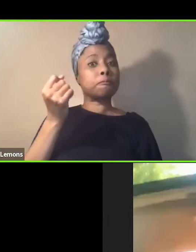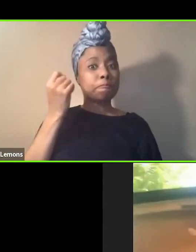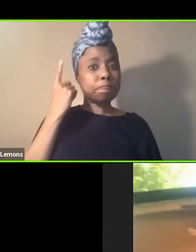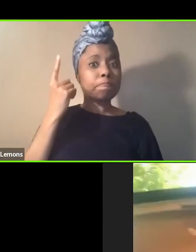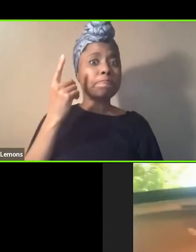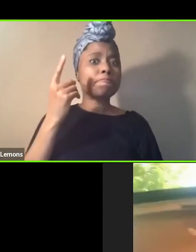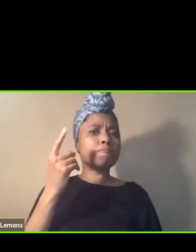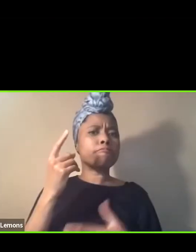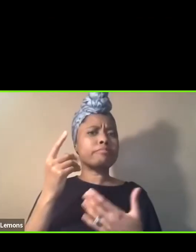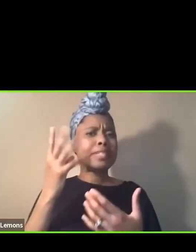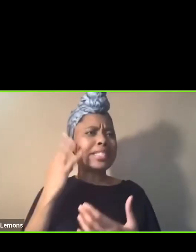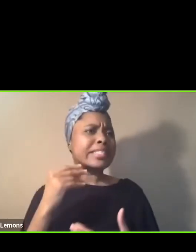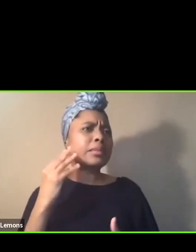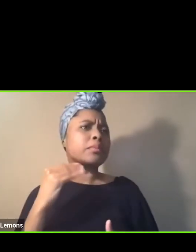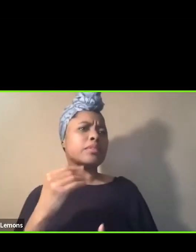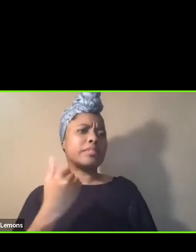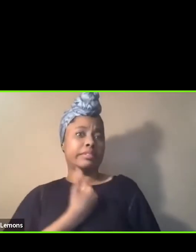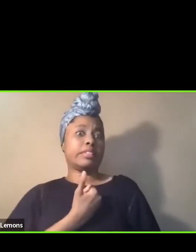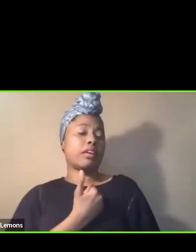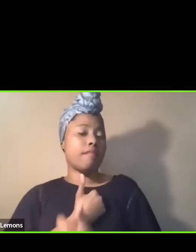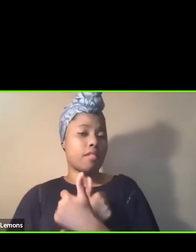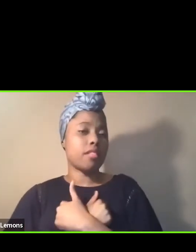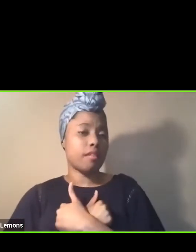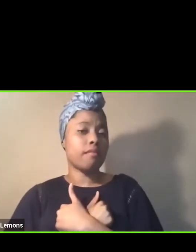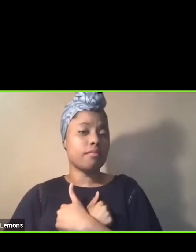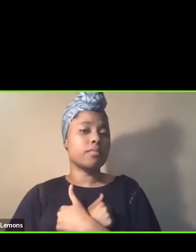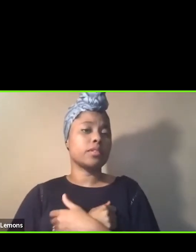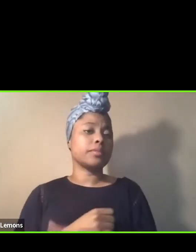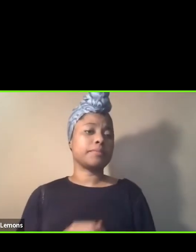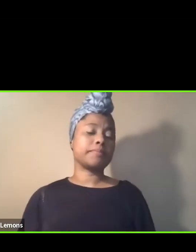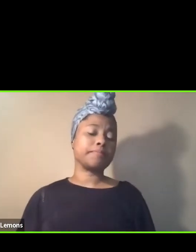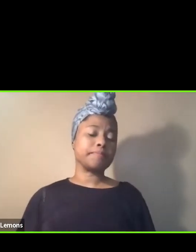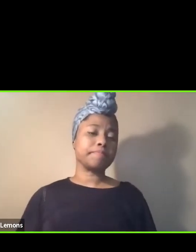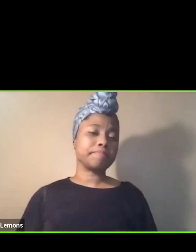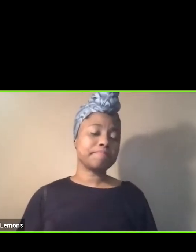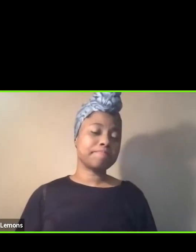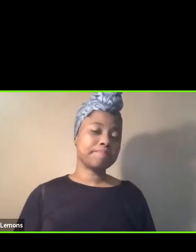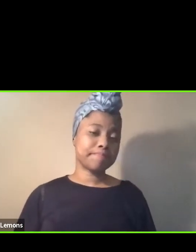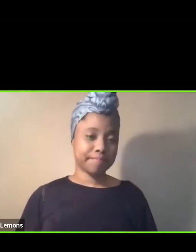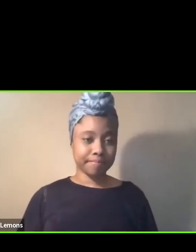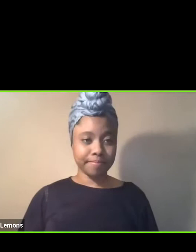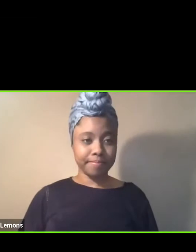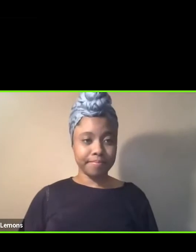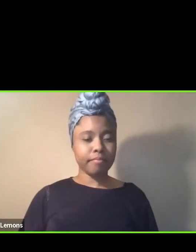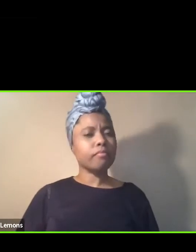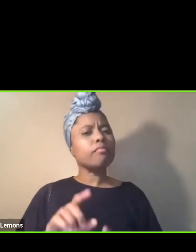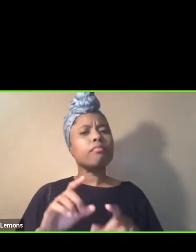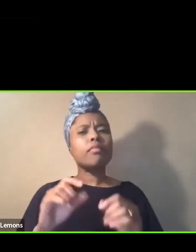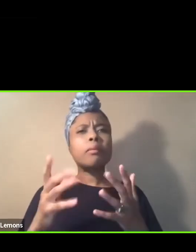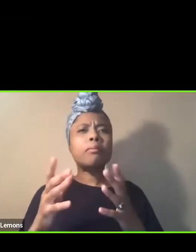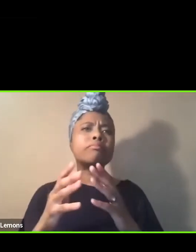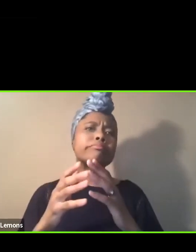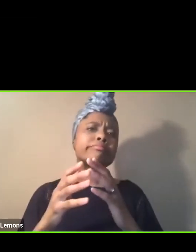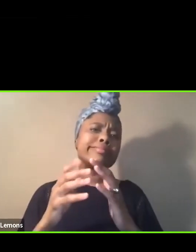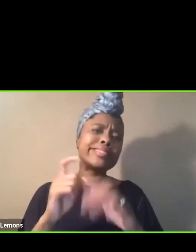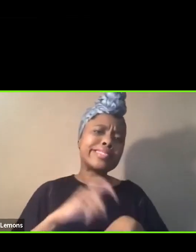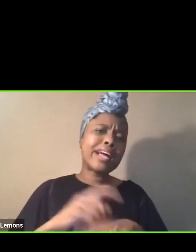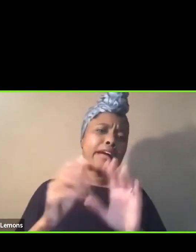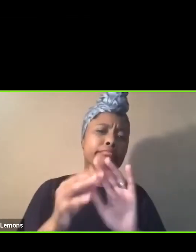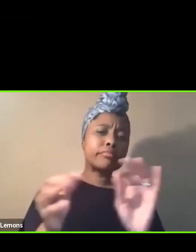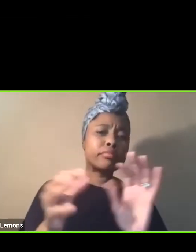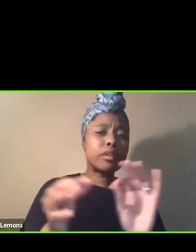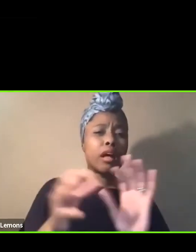experience this self-love. On many occasions, I've talked about how, being